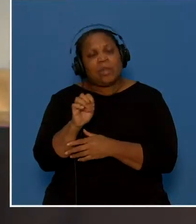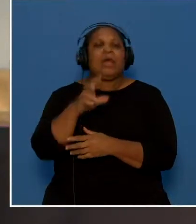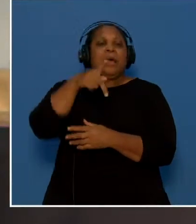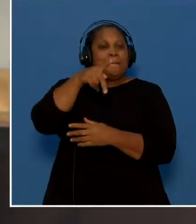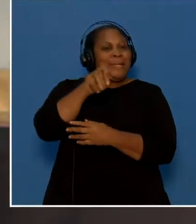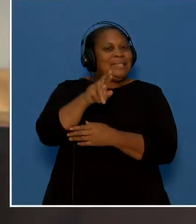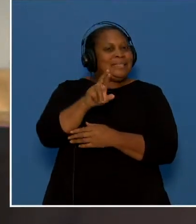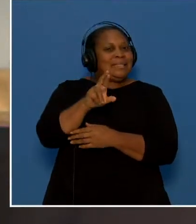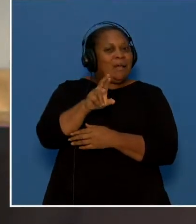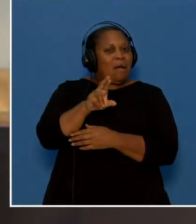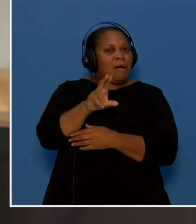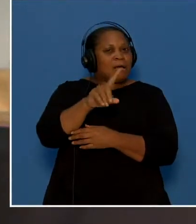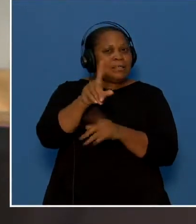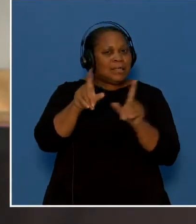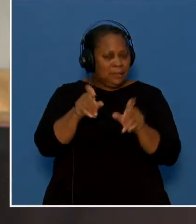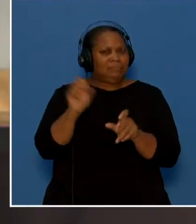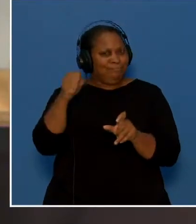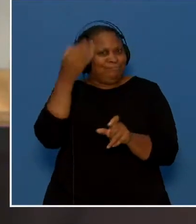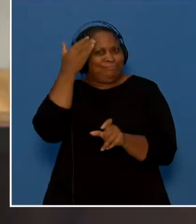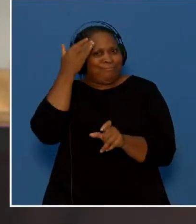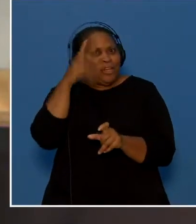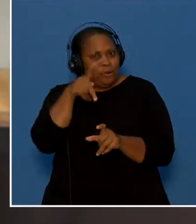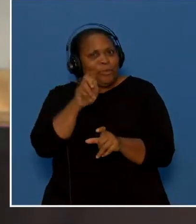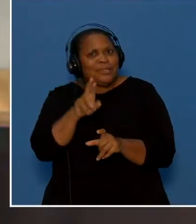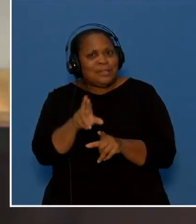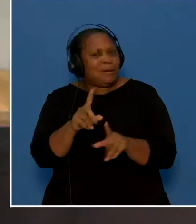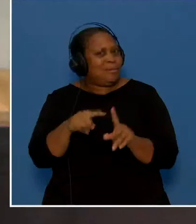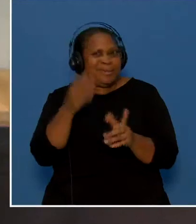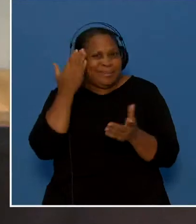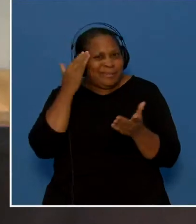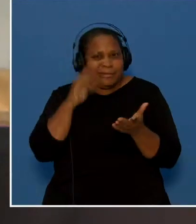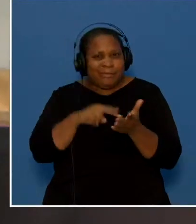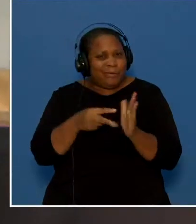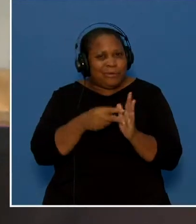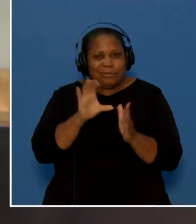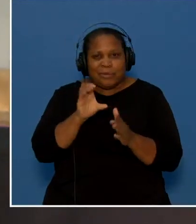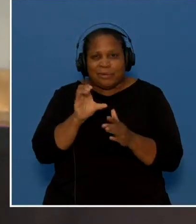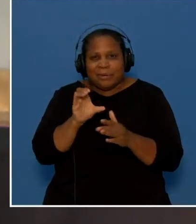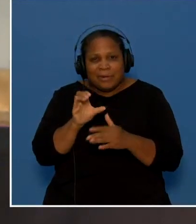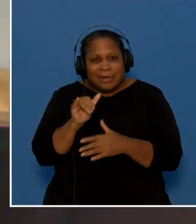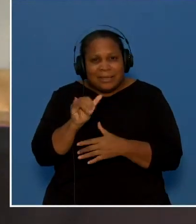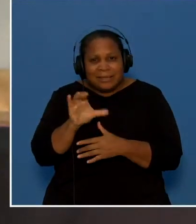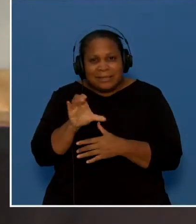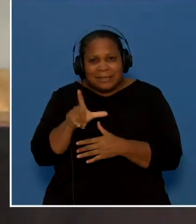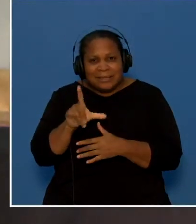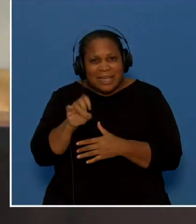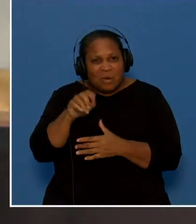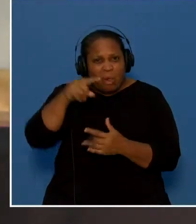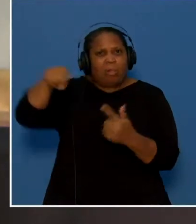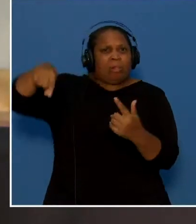PCR testing. Yeah, I'm familiar with the PCR testing, but I don't know what you mean by the cycle rate.